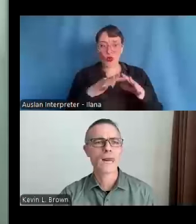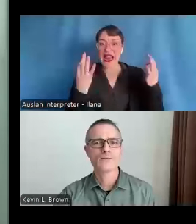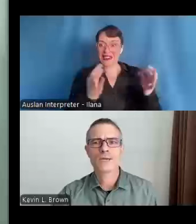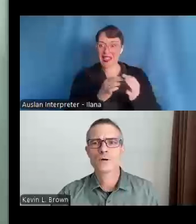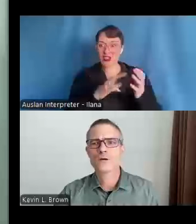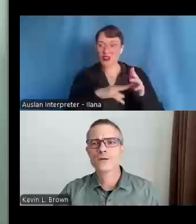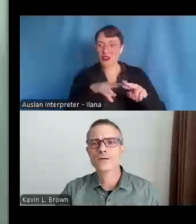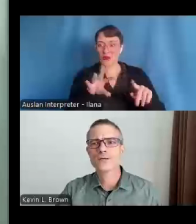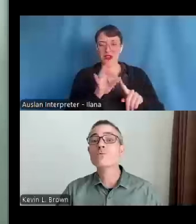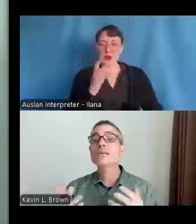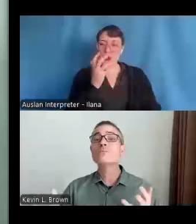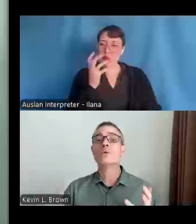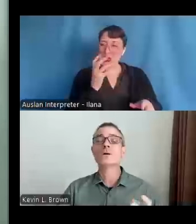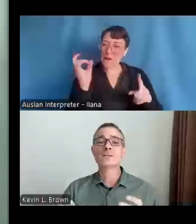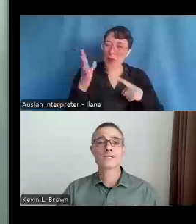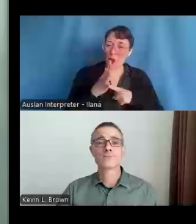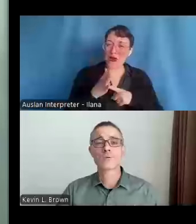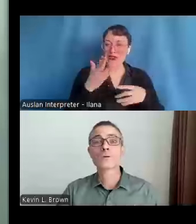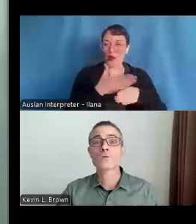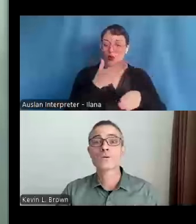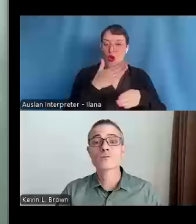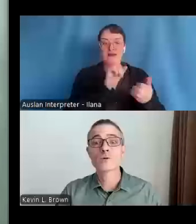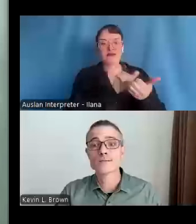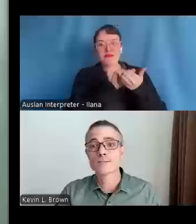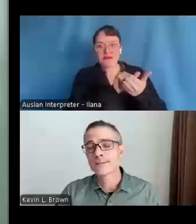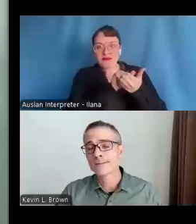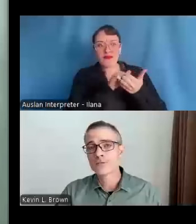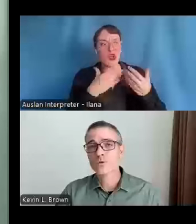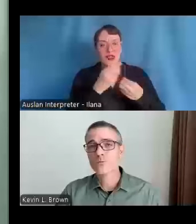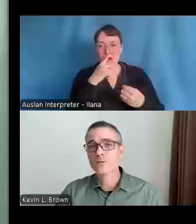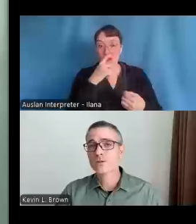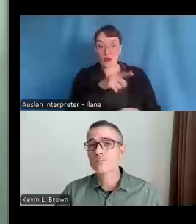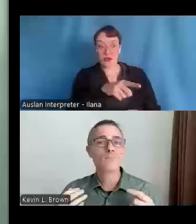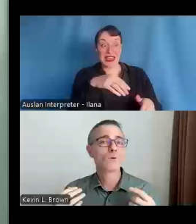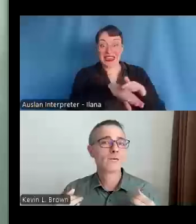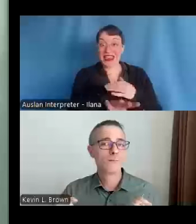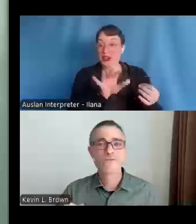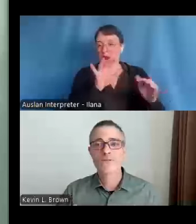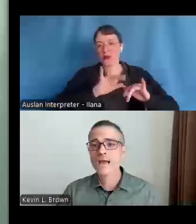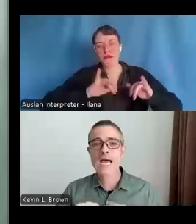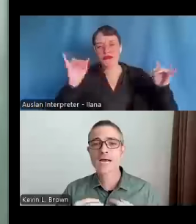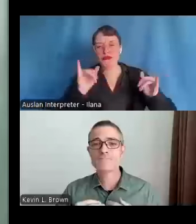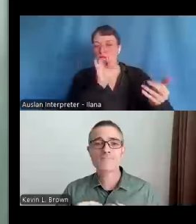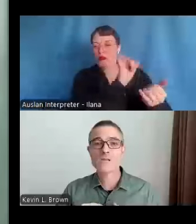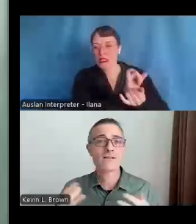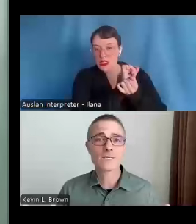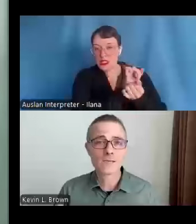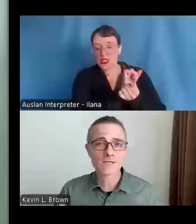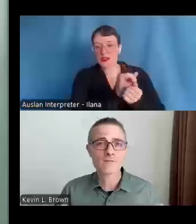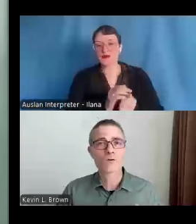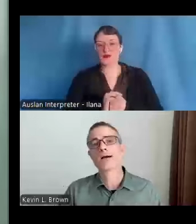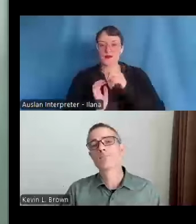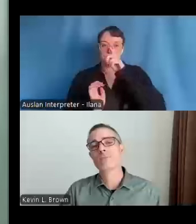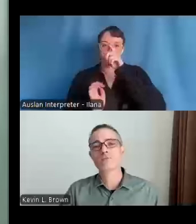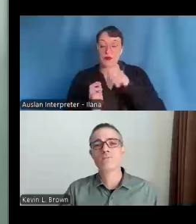work. They were working with people in some of the world's worst prisons. So these were people that often had not been